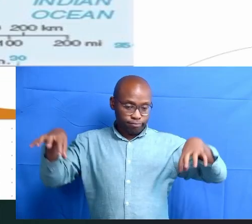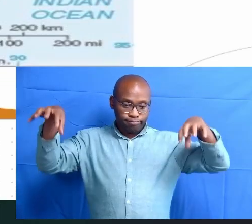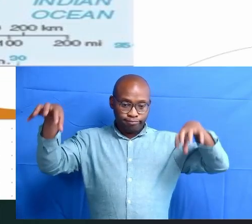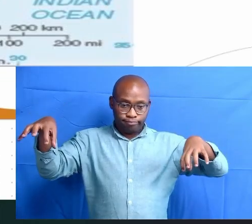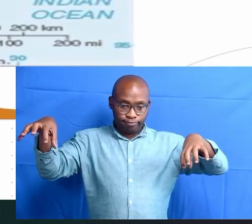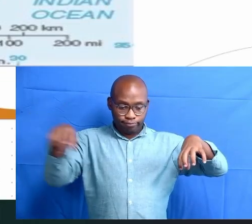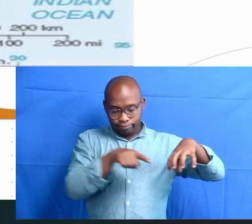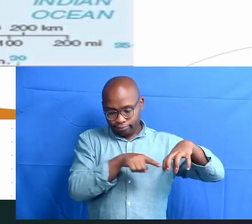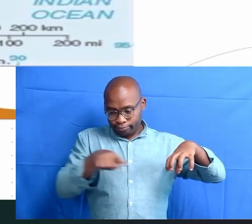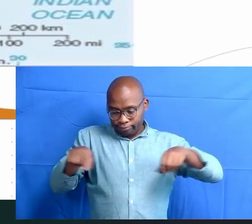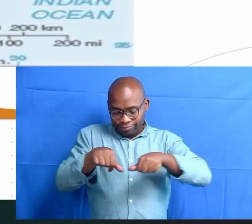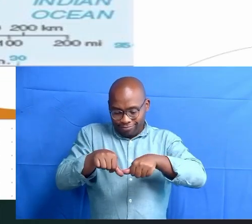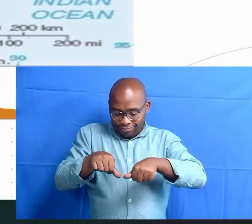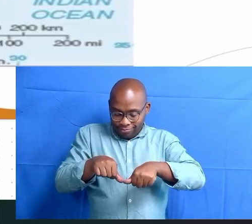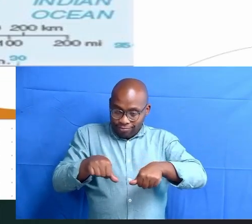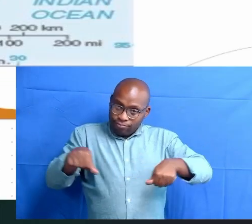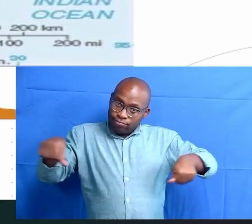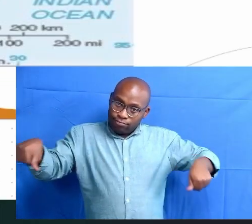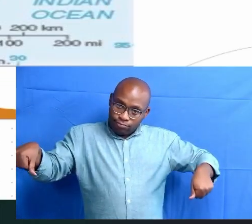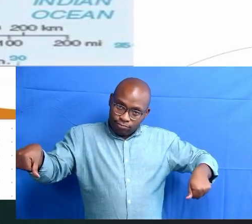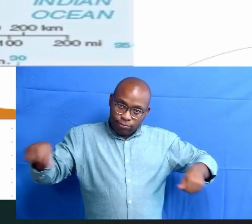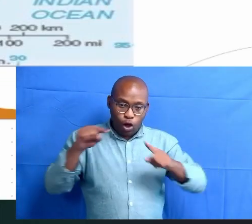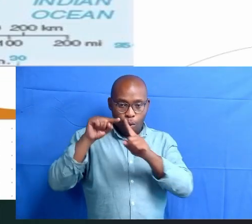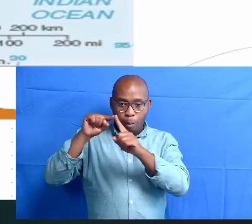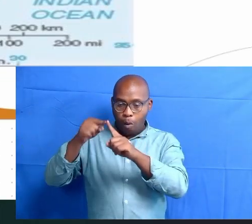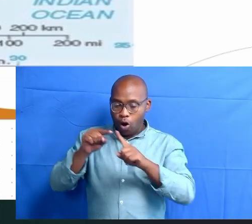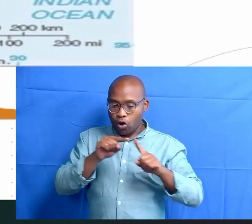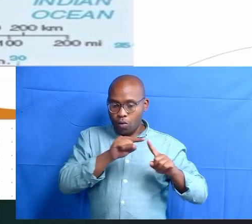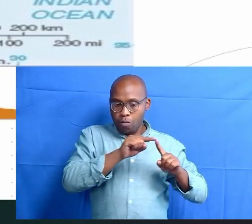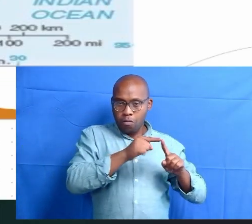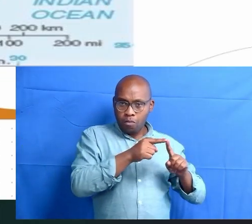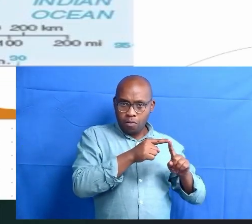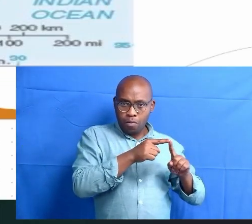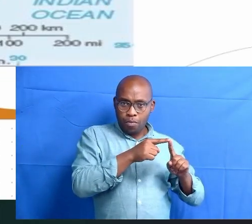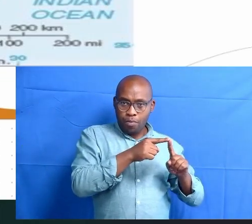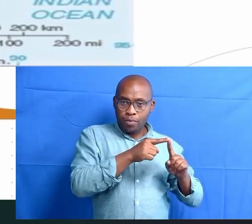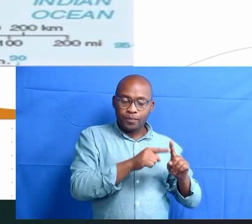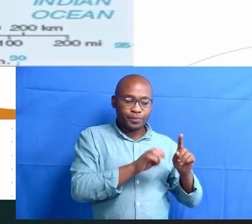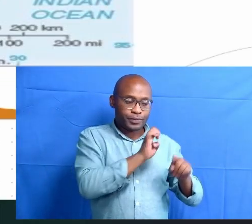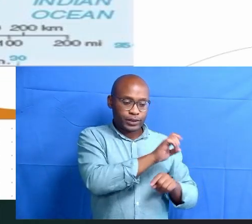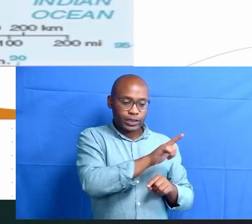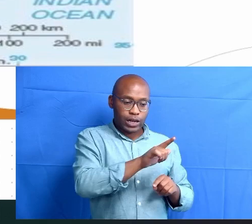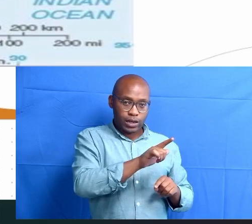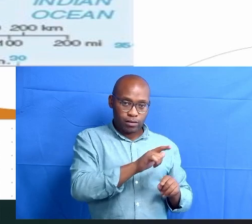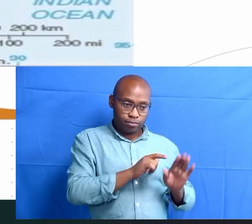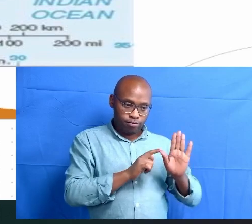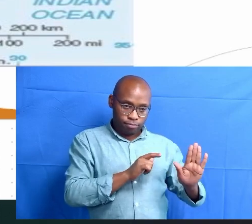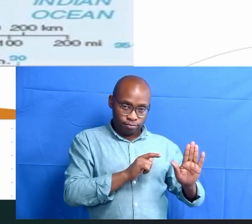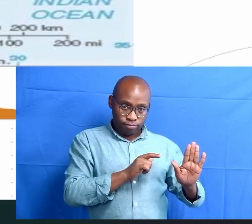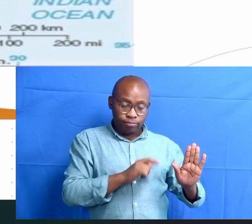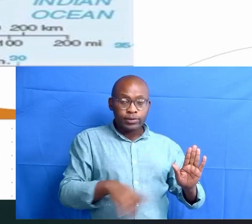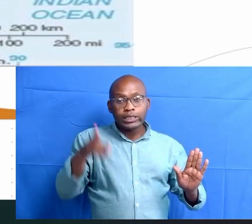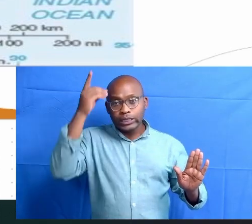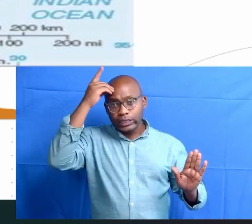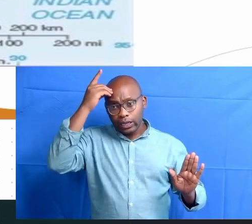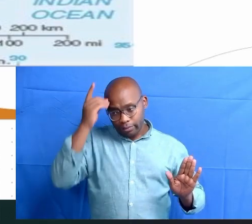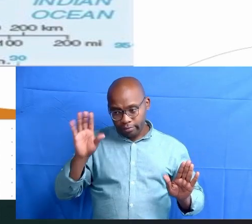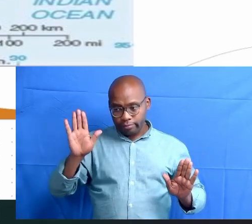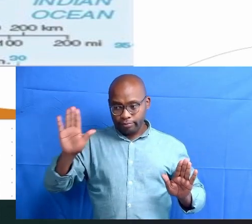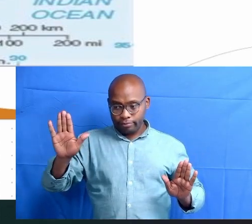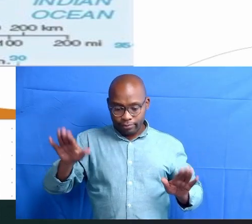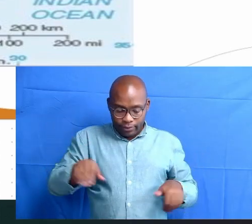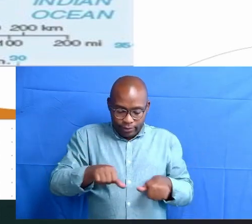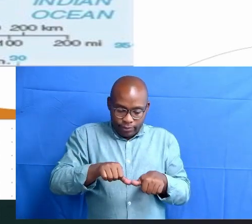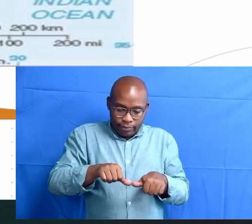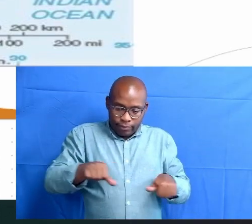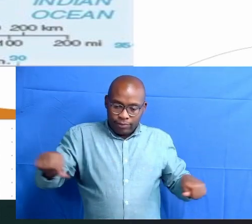and Durban. Between the East London, let me just check it. The East London and Durban. Now